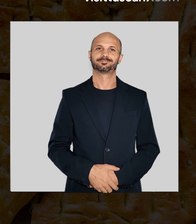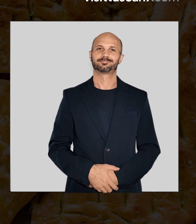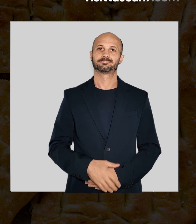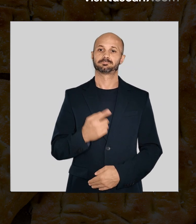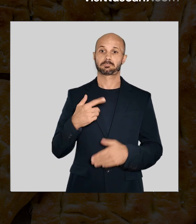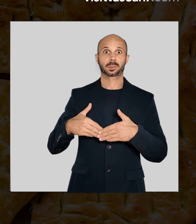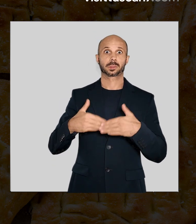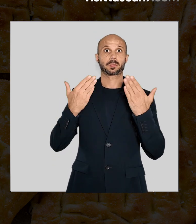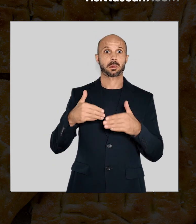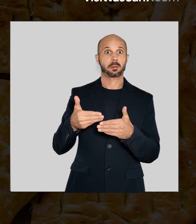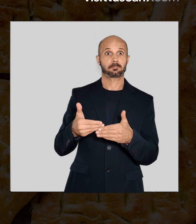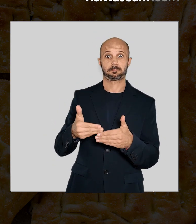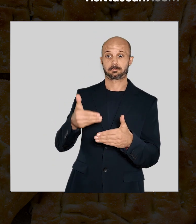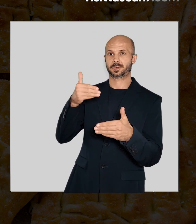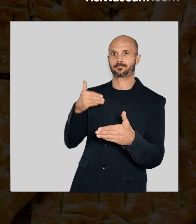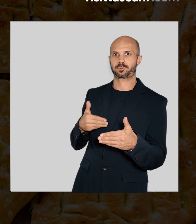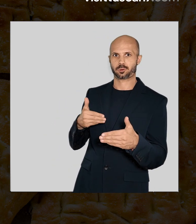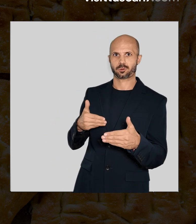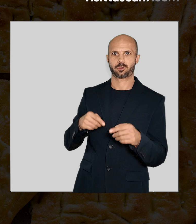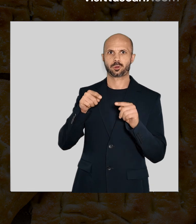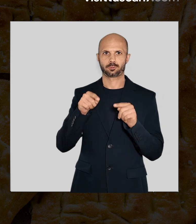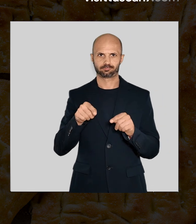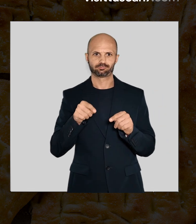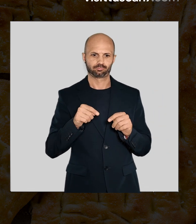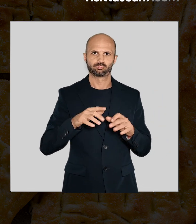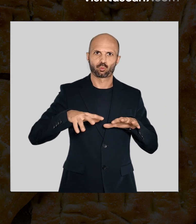Method. The day before.